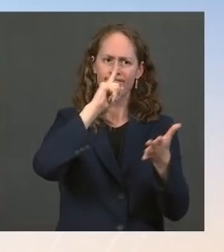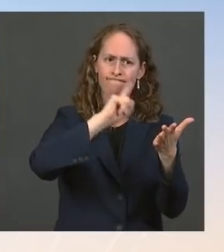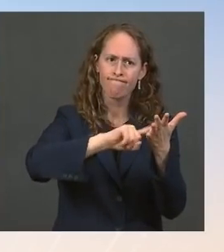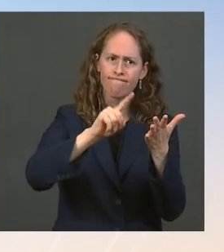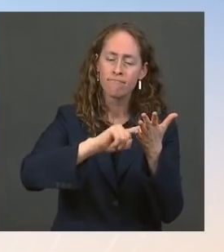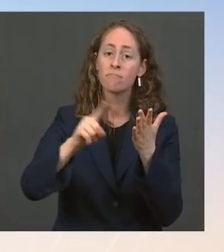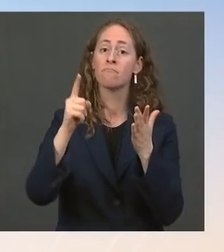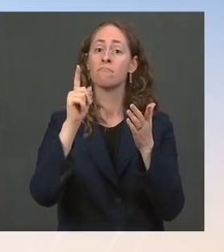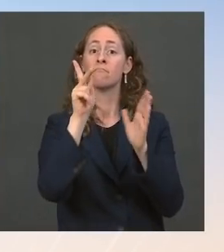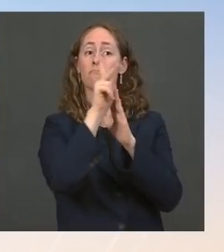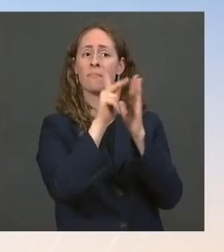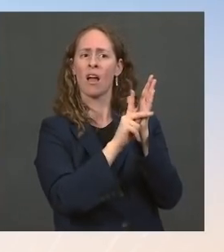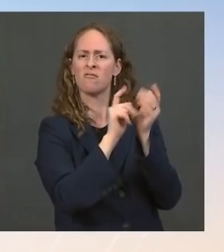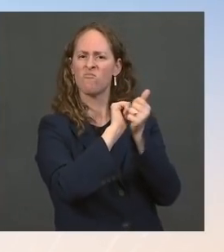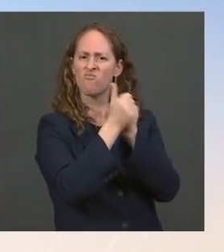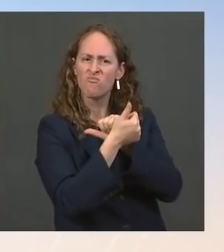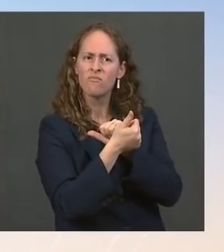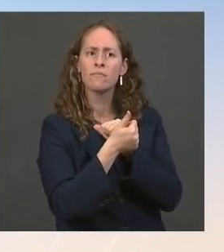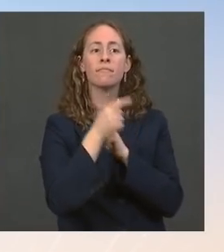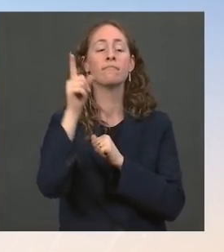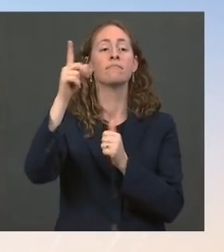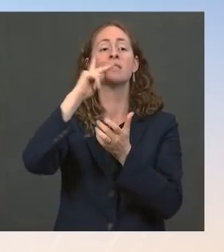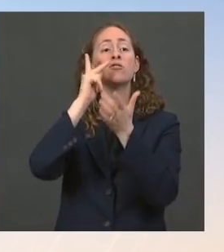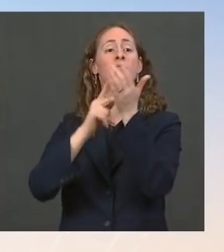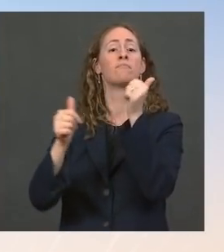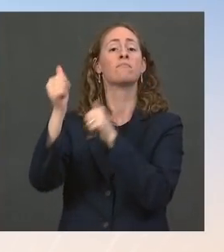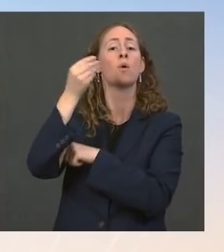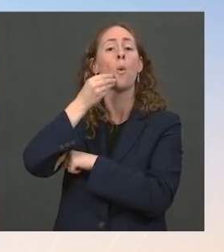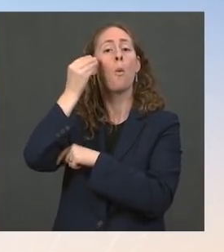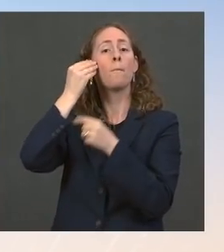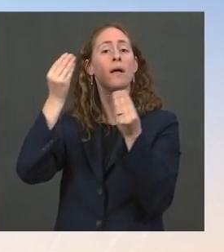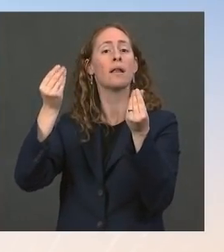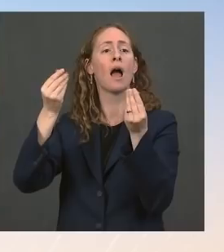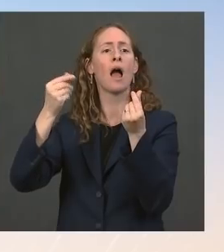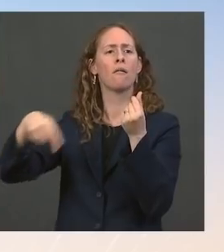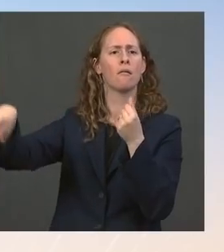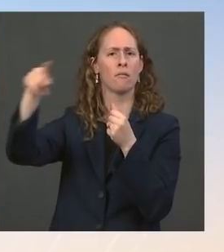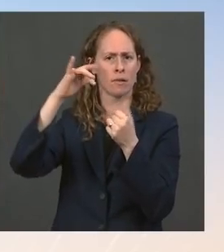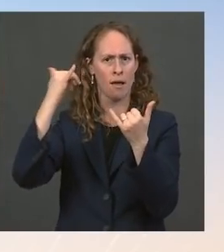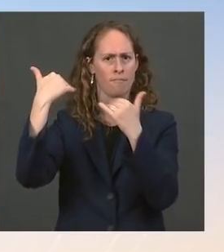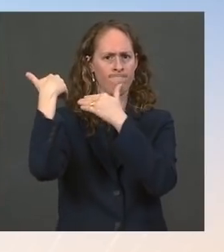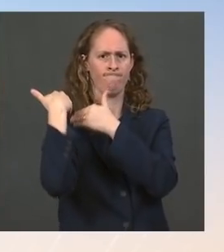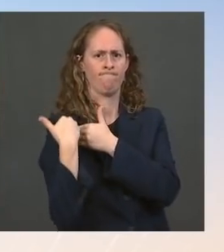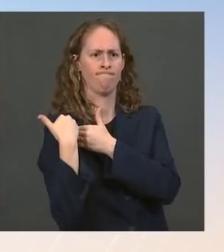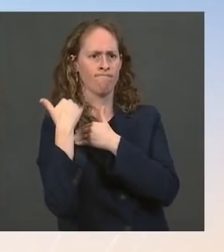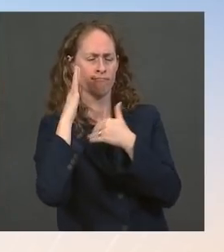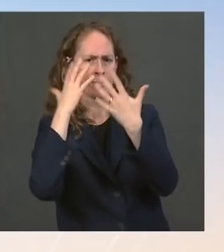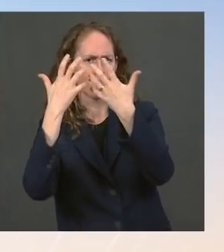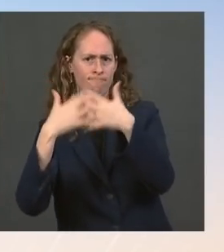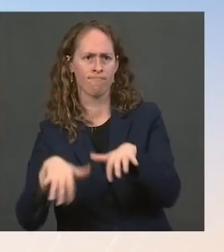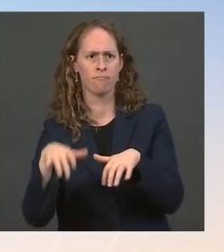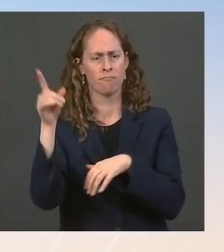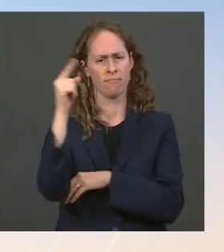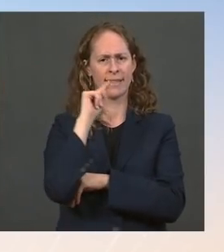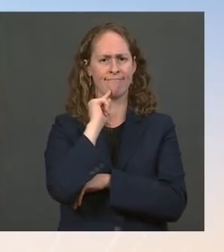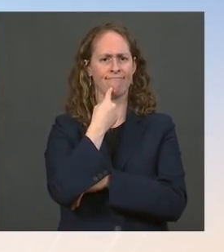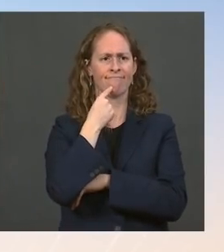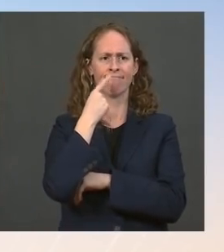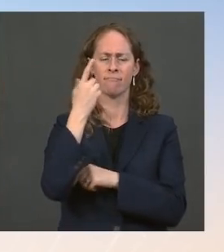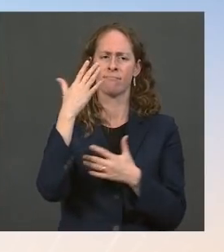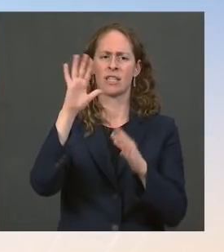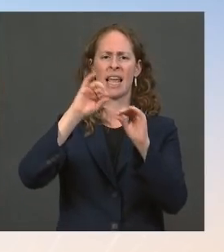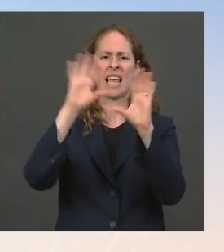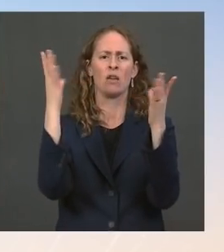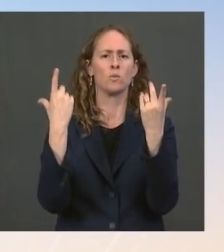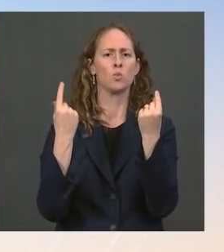The Secretary of Homeland Security oversees these efforts and has been quite outspoken and quite visible on what steps we should take moving forward.